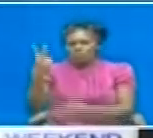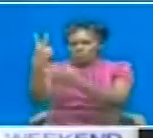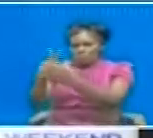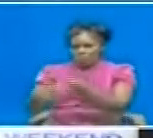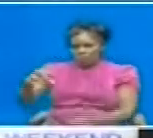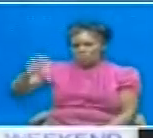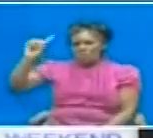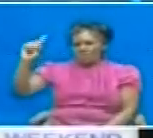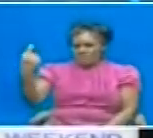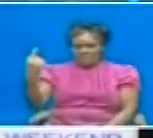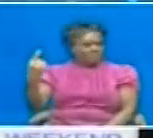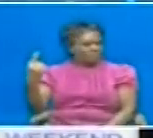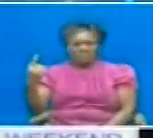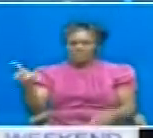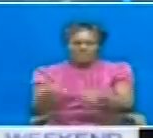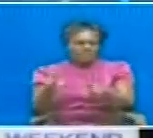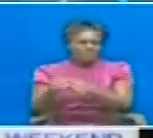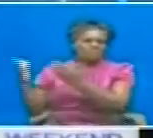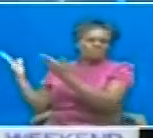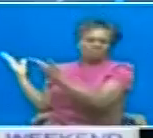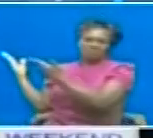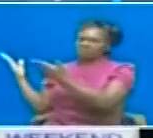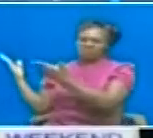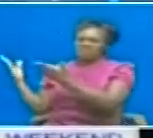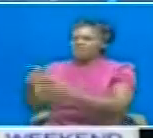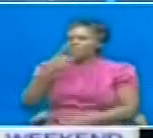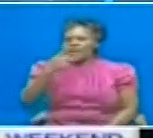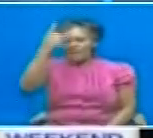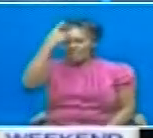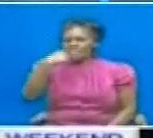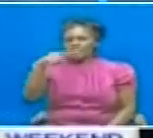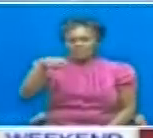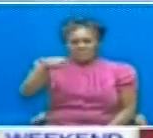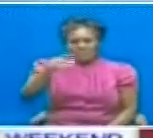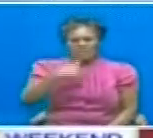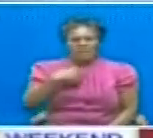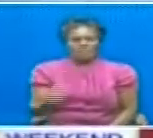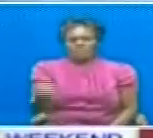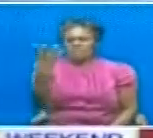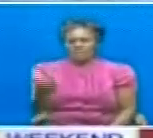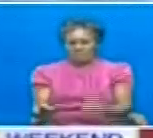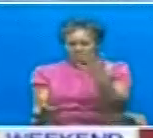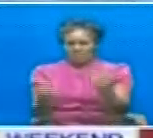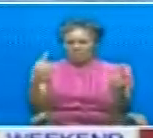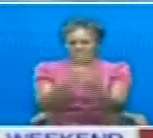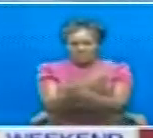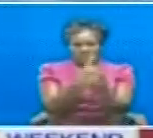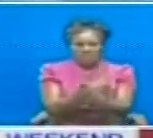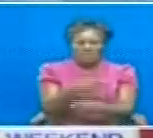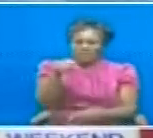to be a fast couple like the one they're named after. Their parents say there are strands of miracles and greatness in all of them,